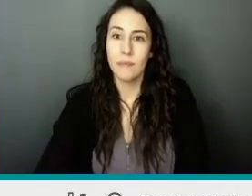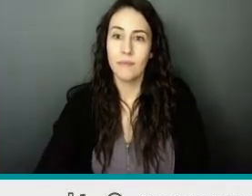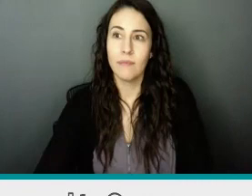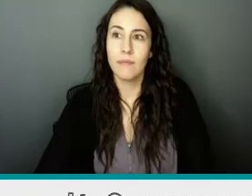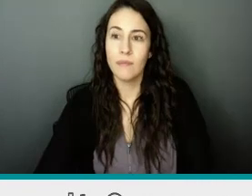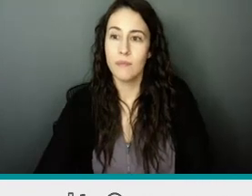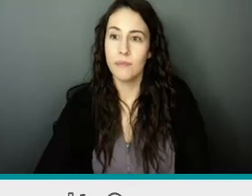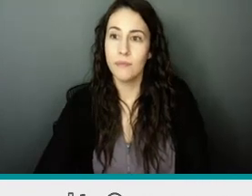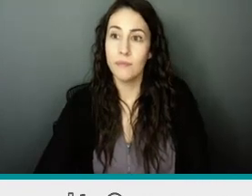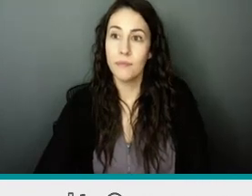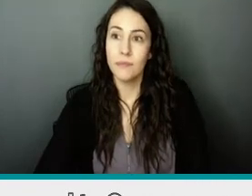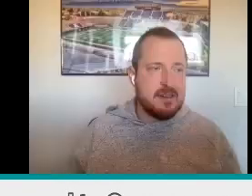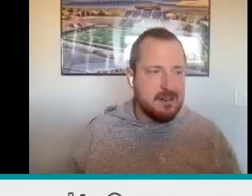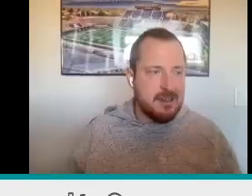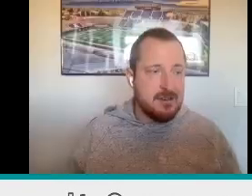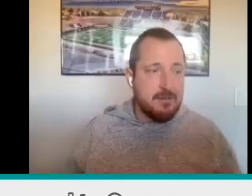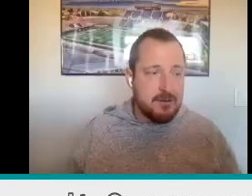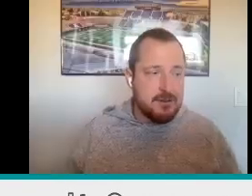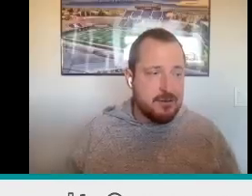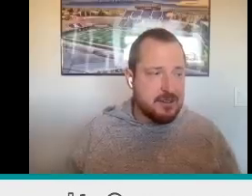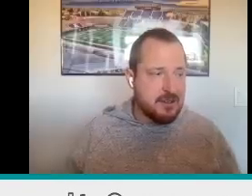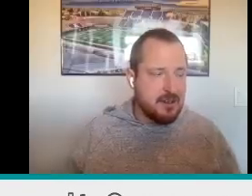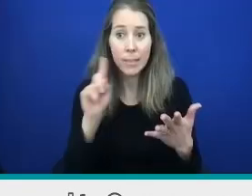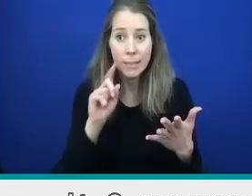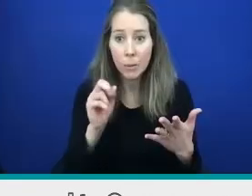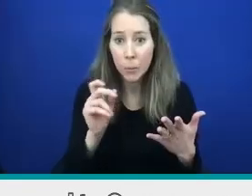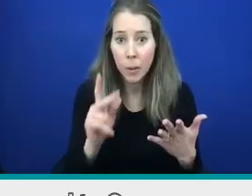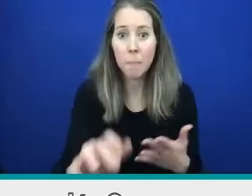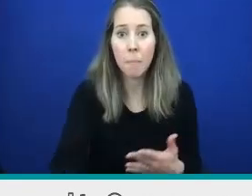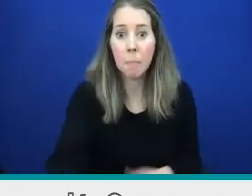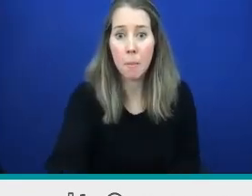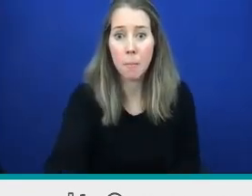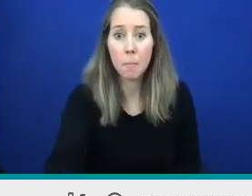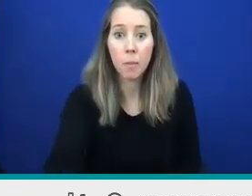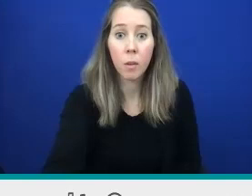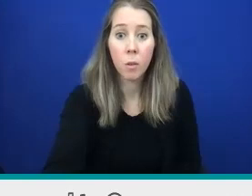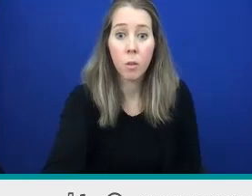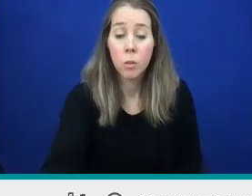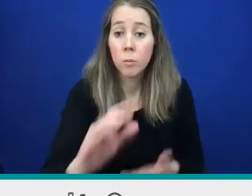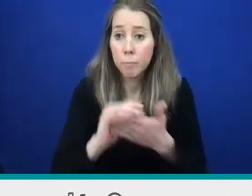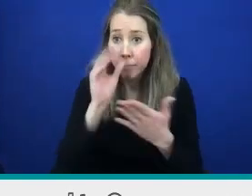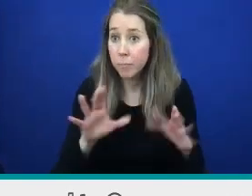sounds okay. And then they're in. So for students, all they have to do is hit record,